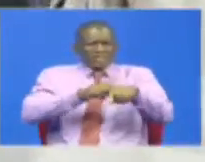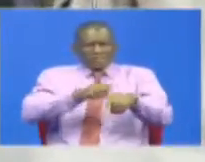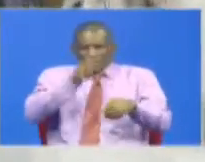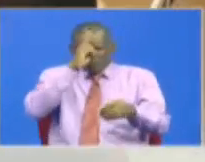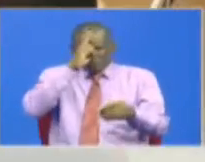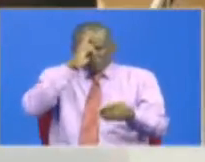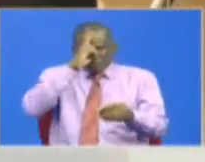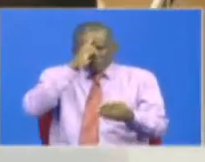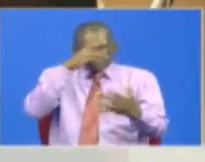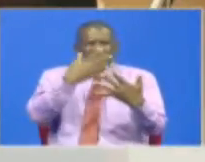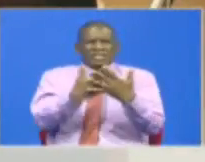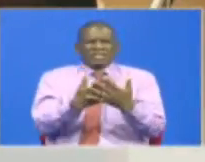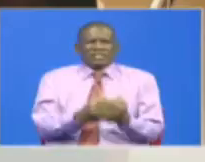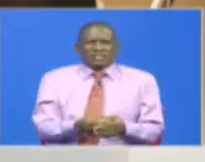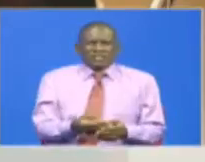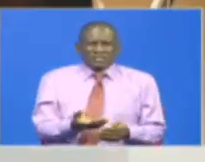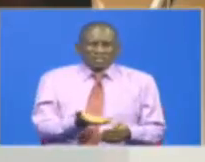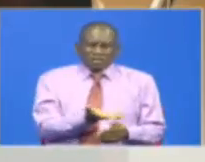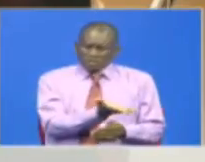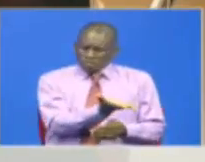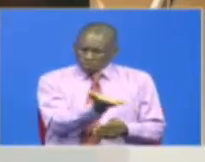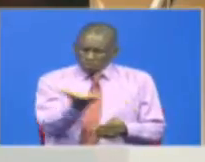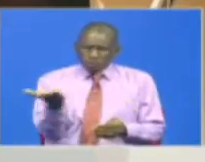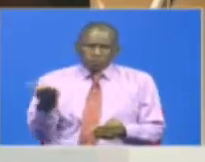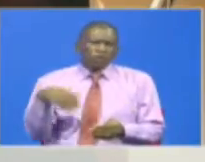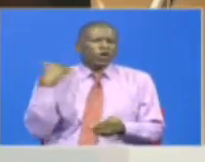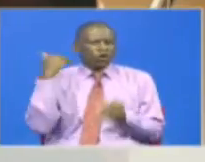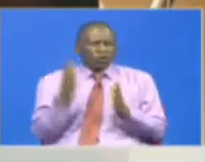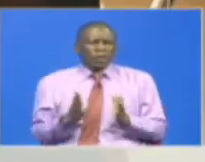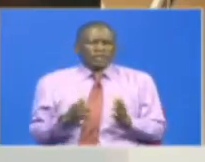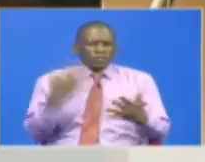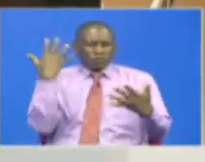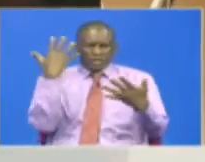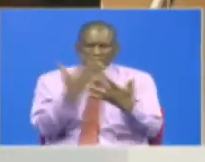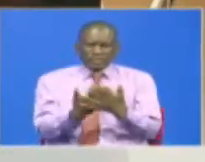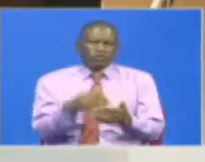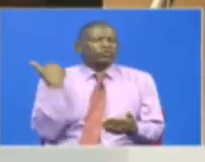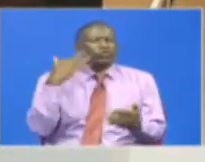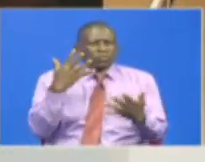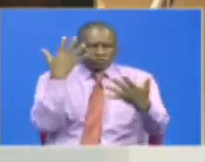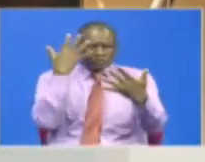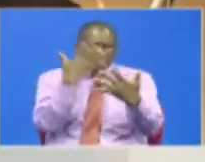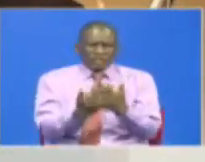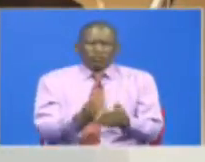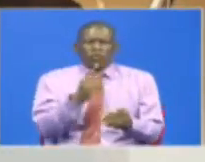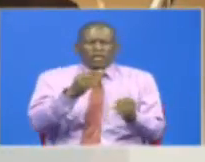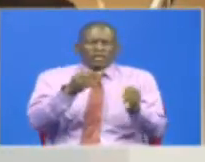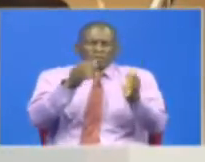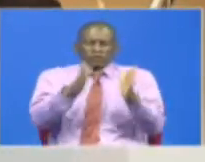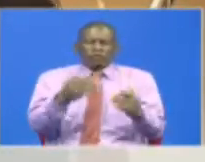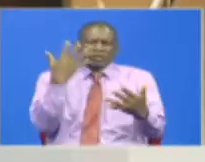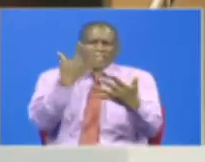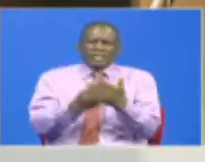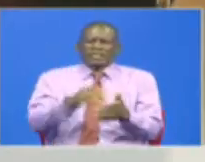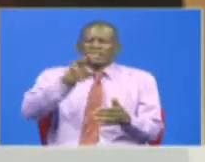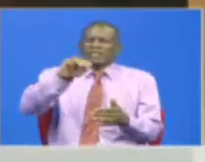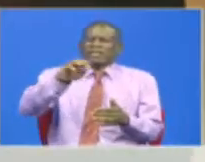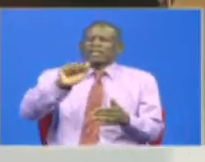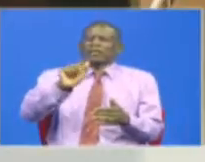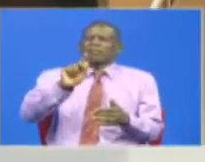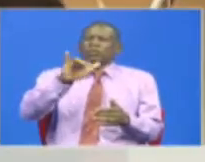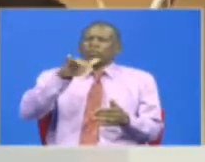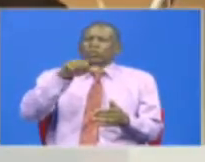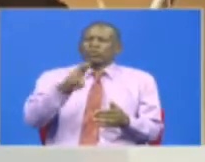custody. These were criminals that were arrested, one in Makuyu, two in